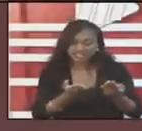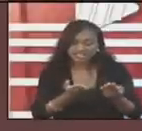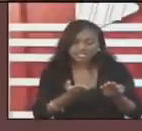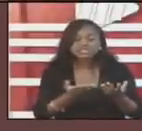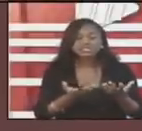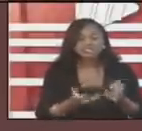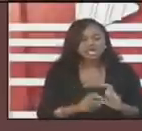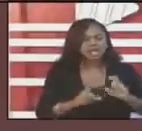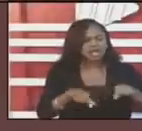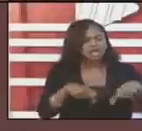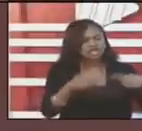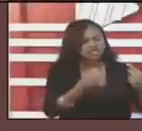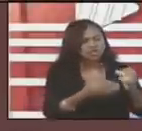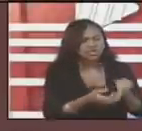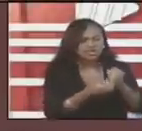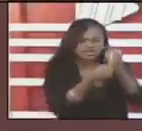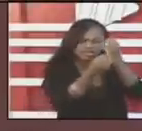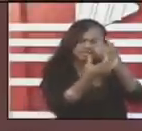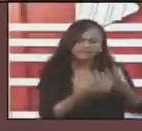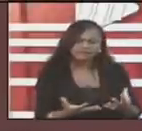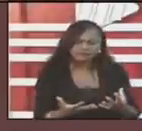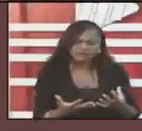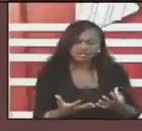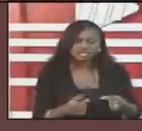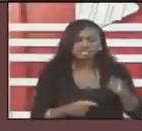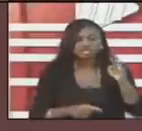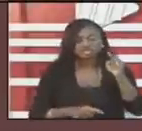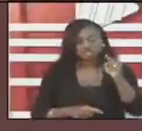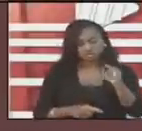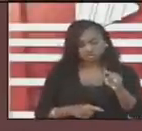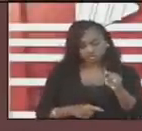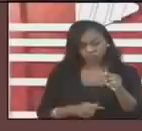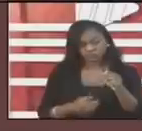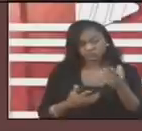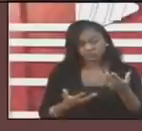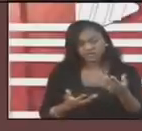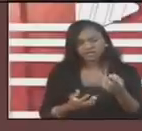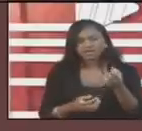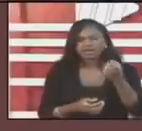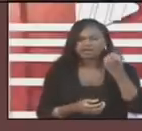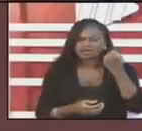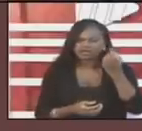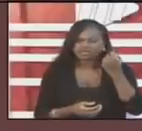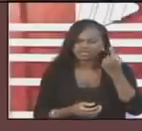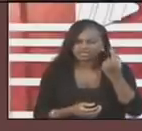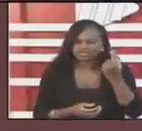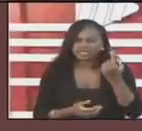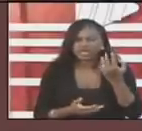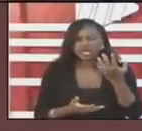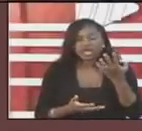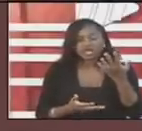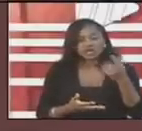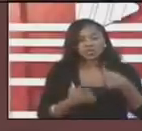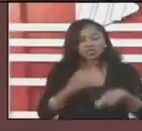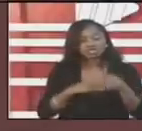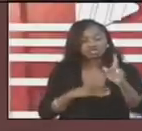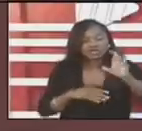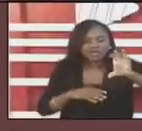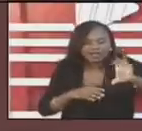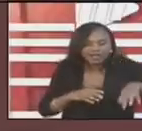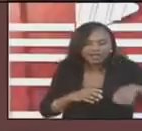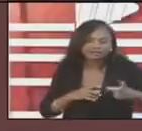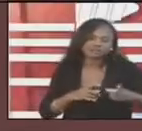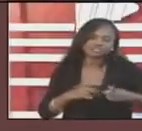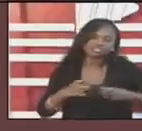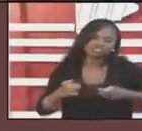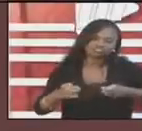get information on. You as a person understand what you have control over.